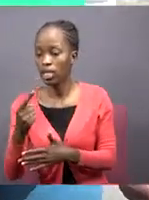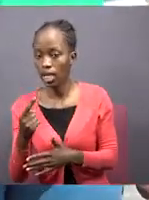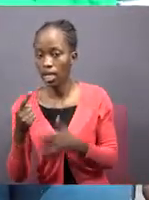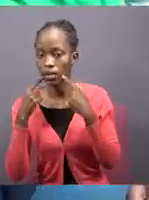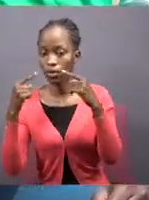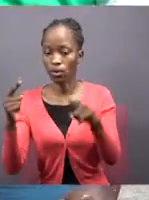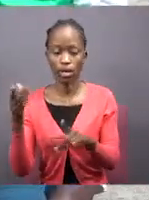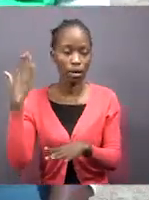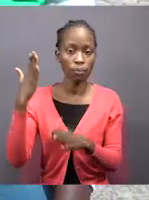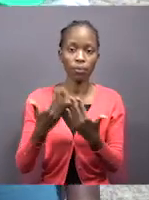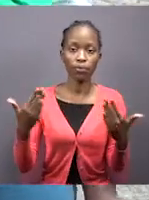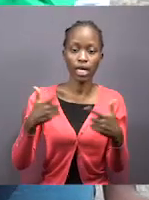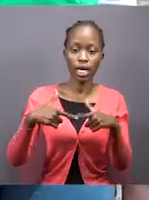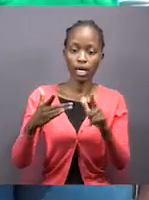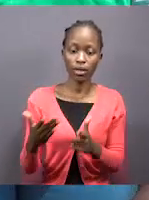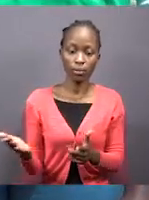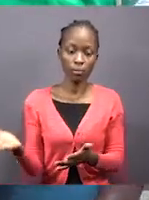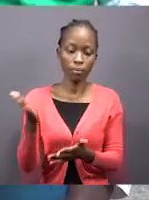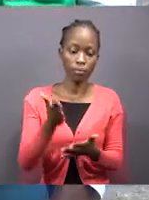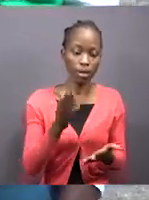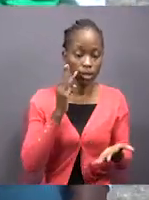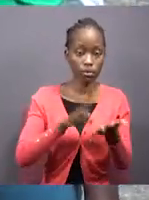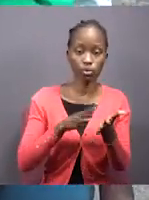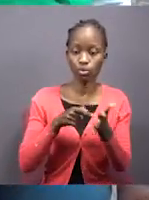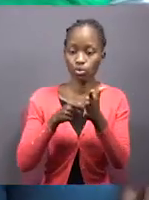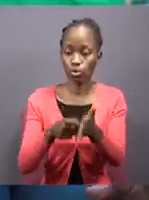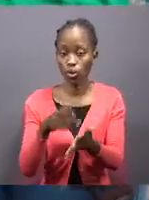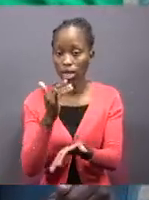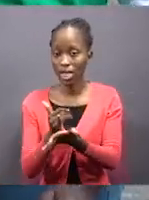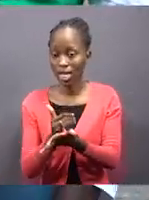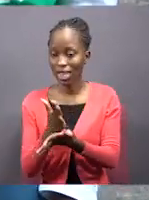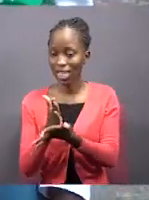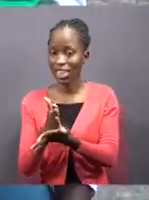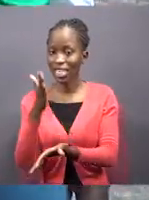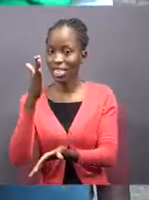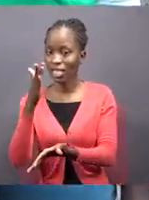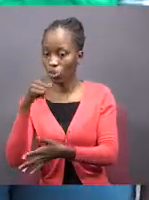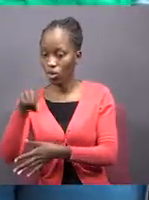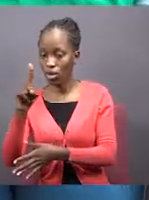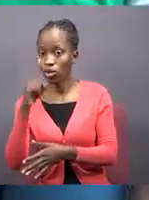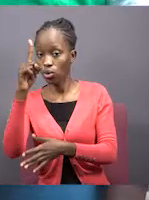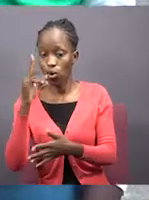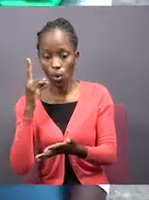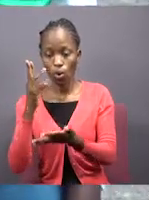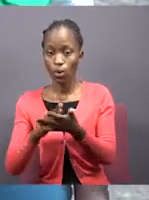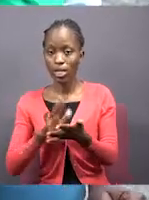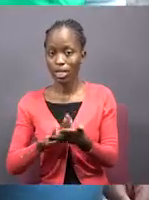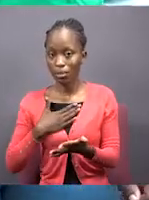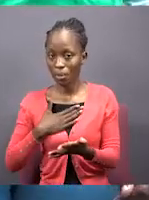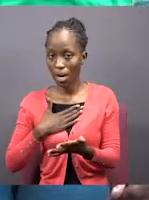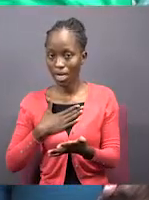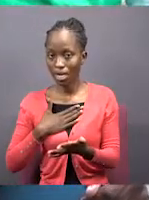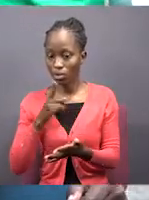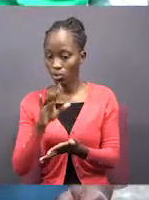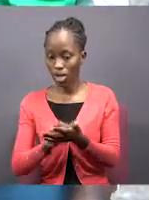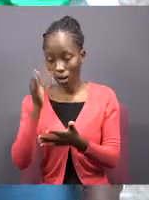things? Let them bring in their witnesses to prove that they are right. You are my witness, declares the Lord. I am a servant whom I have chosen, so that you may believe